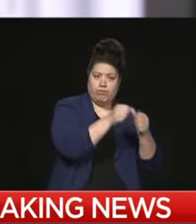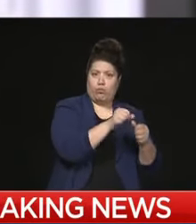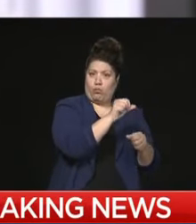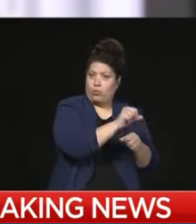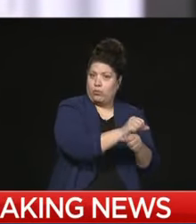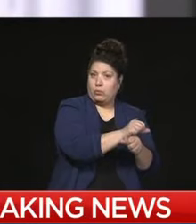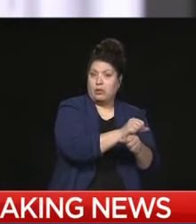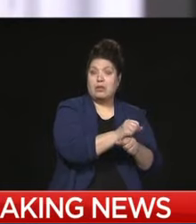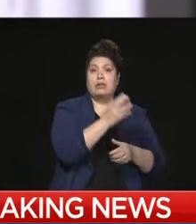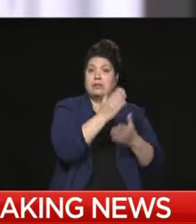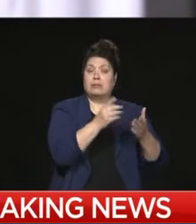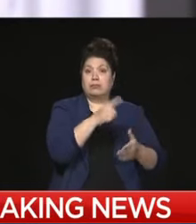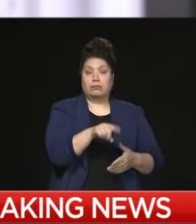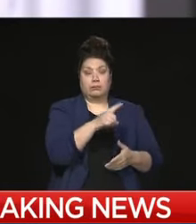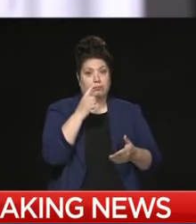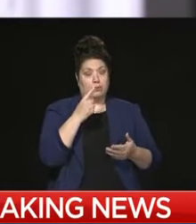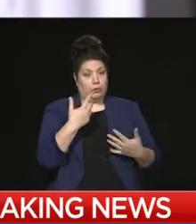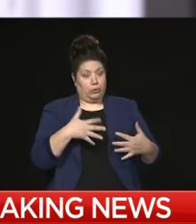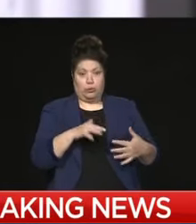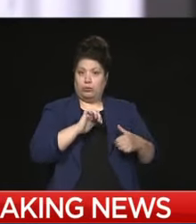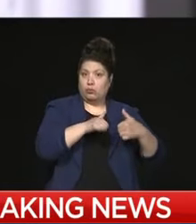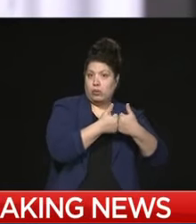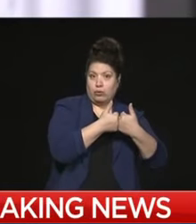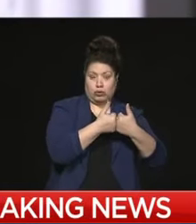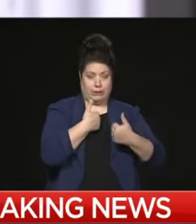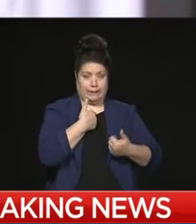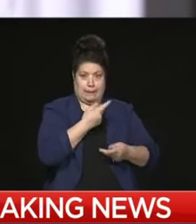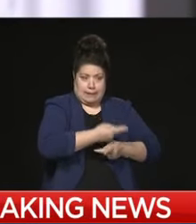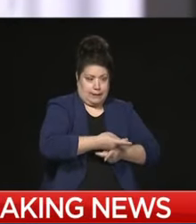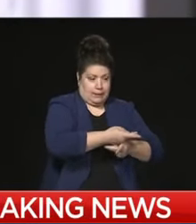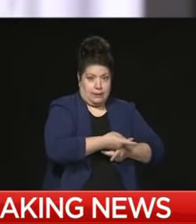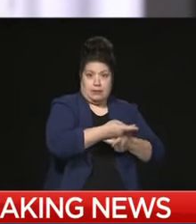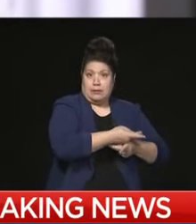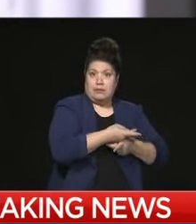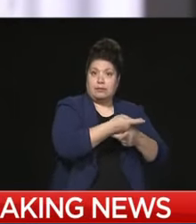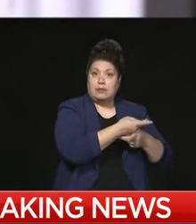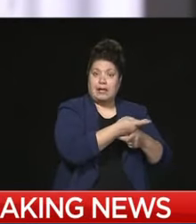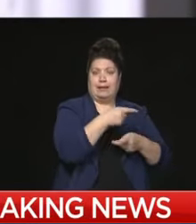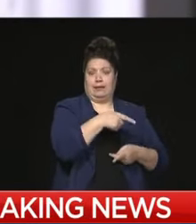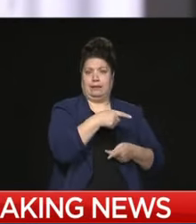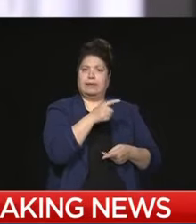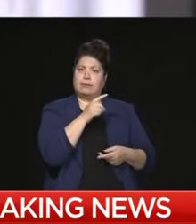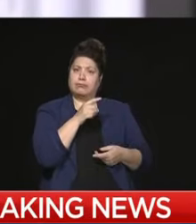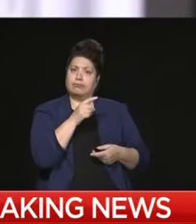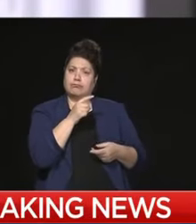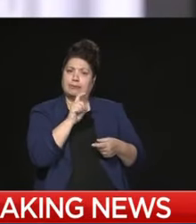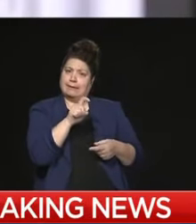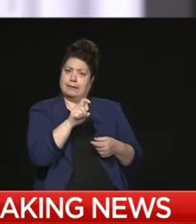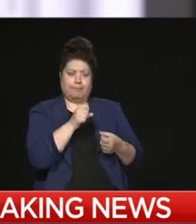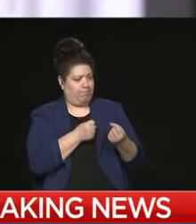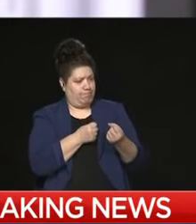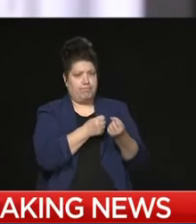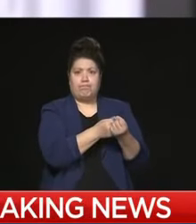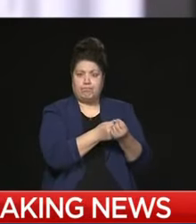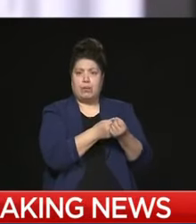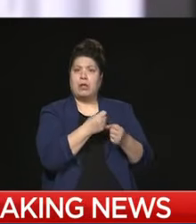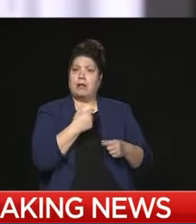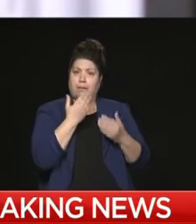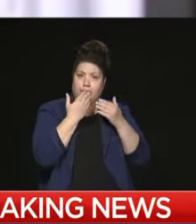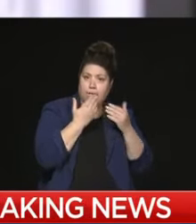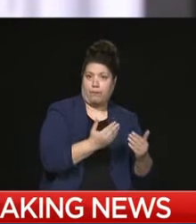more and more difficult. They deserve not only our gratitude, but our support. And tonight, I will